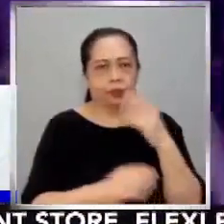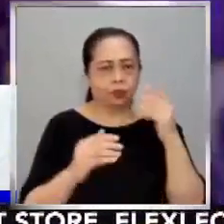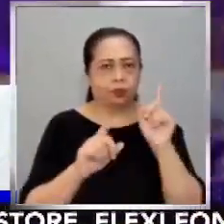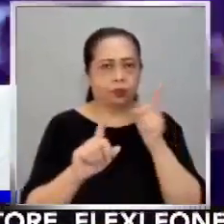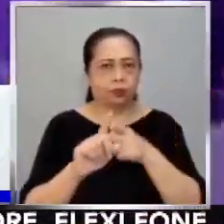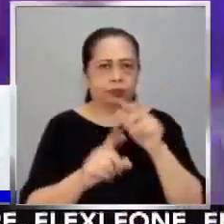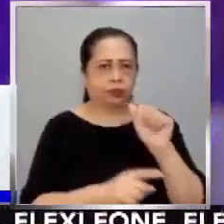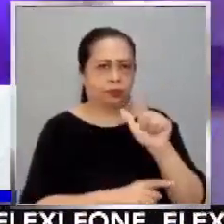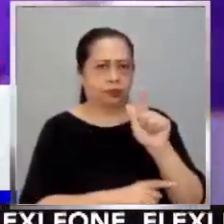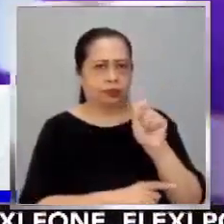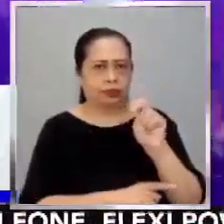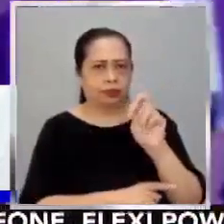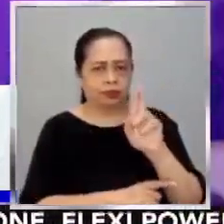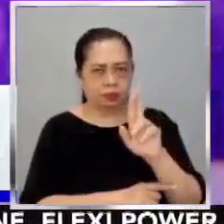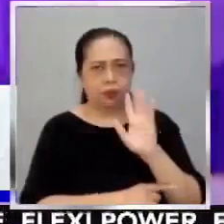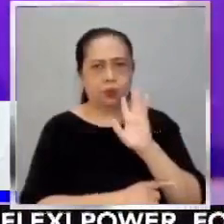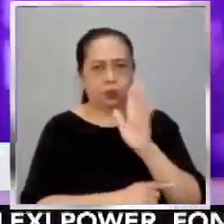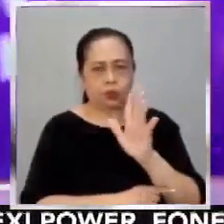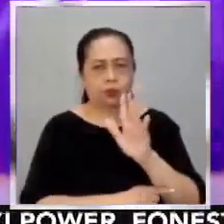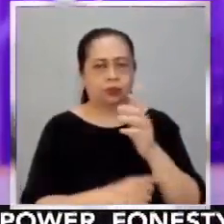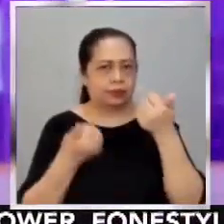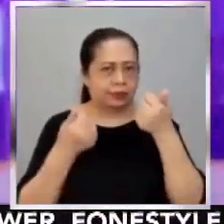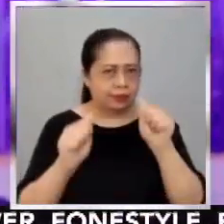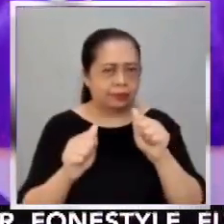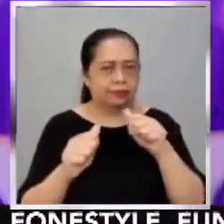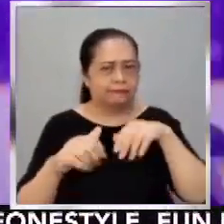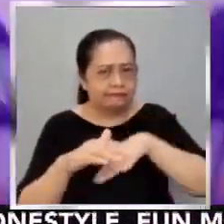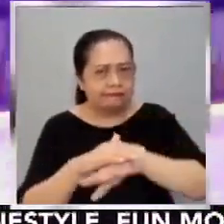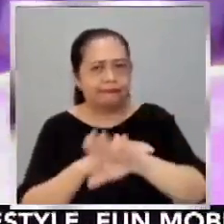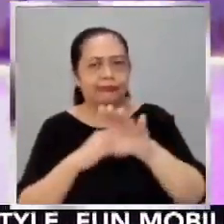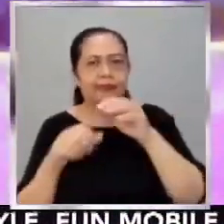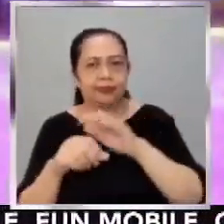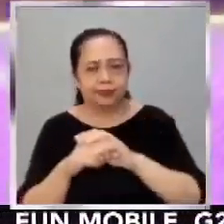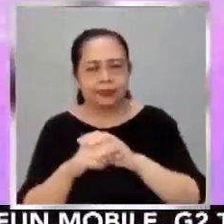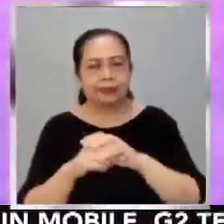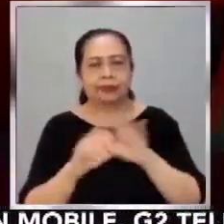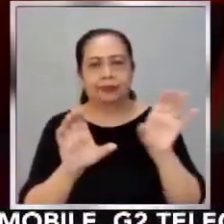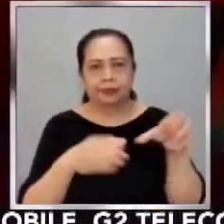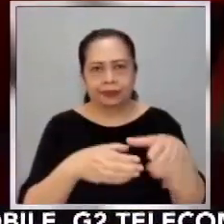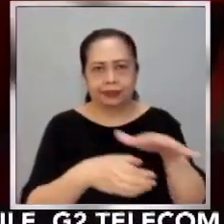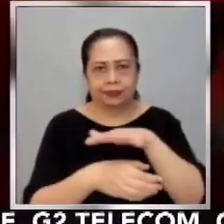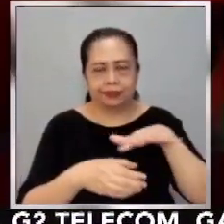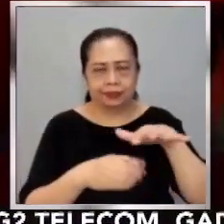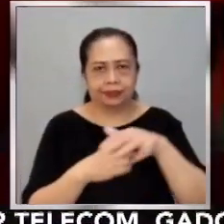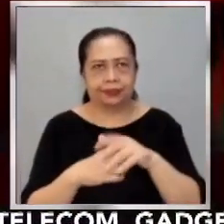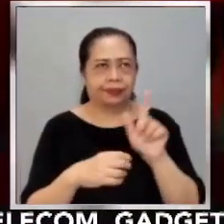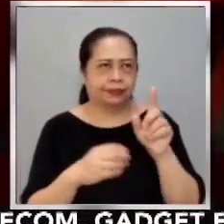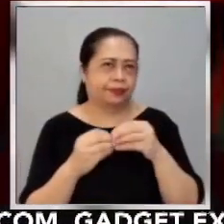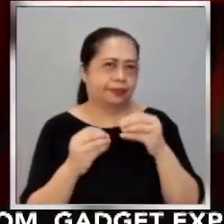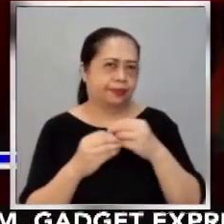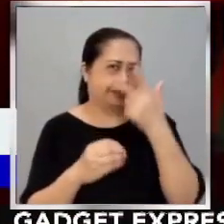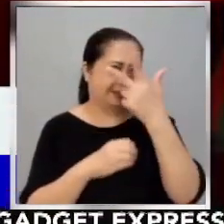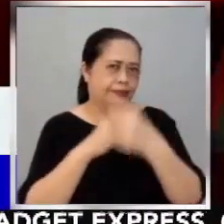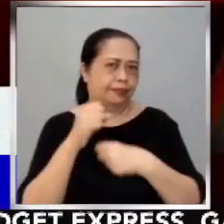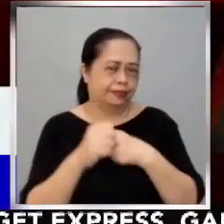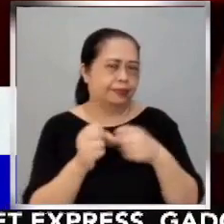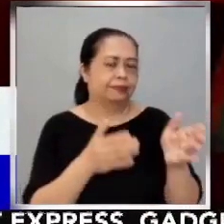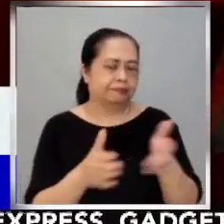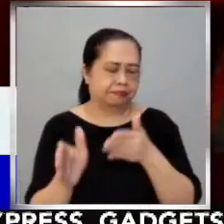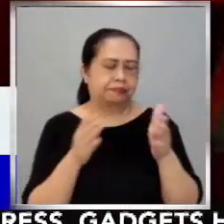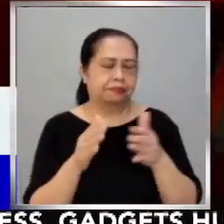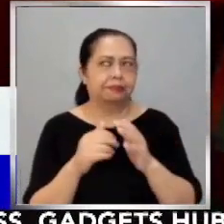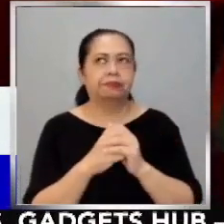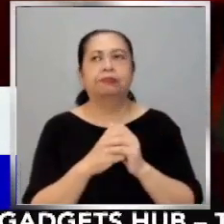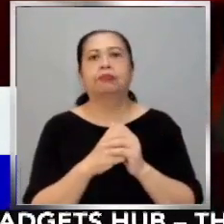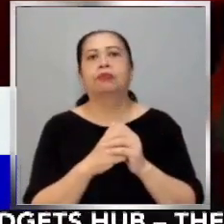Alexander Corvin ang magtatangkang makapasok sa pairs category. We have another 3 years to prepare, but we're